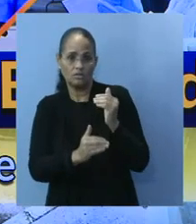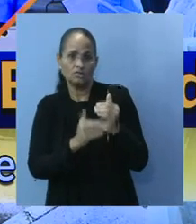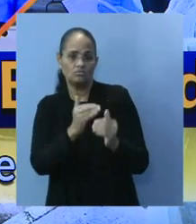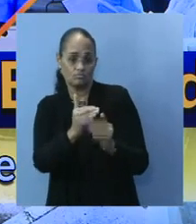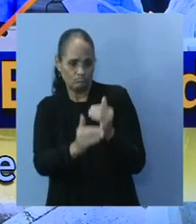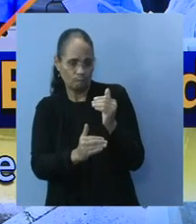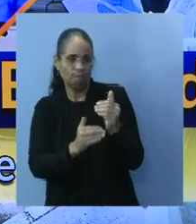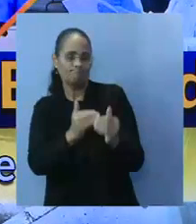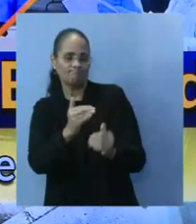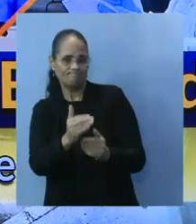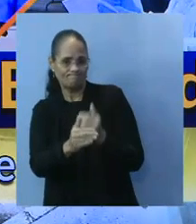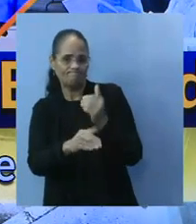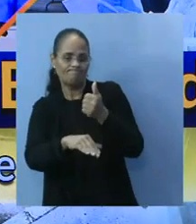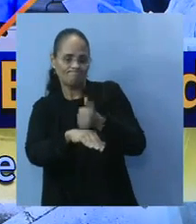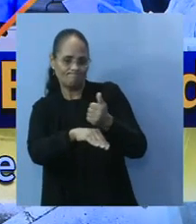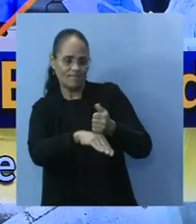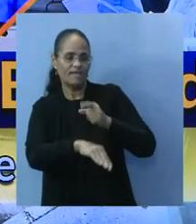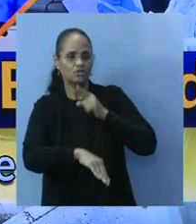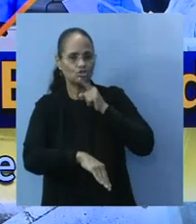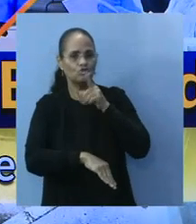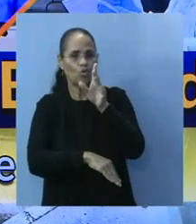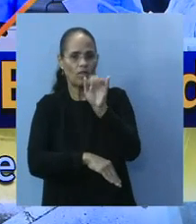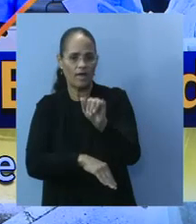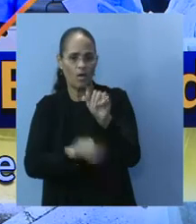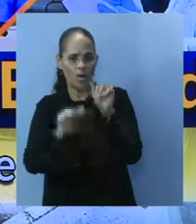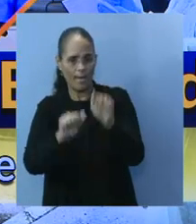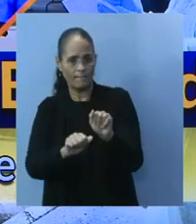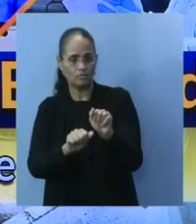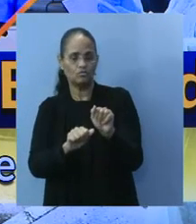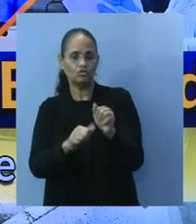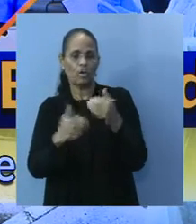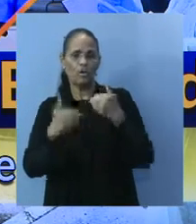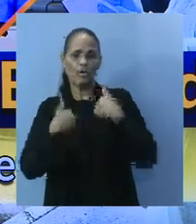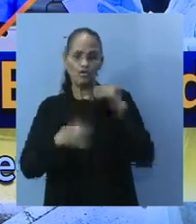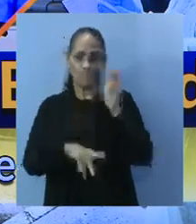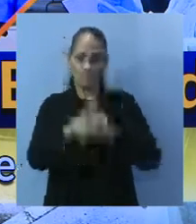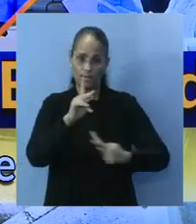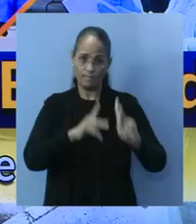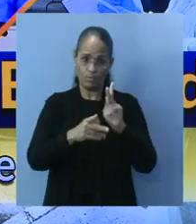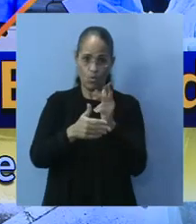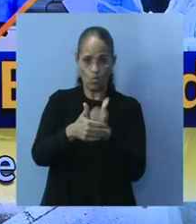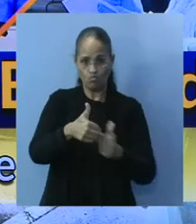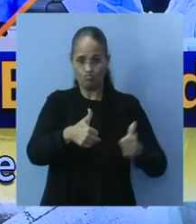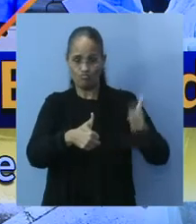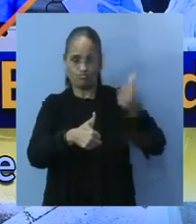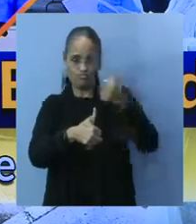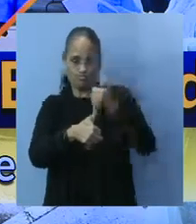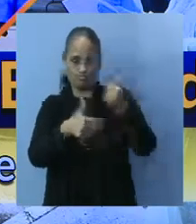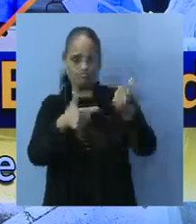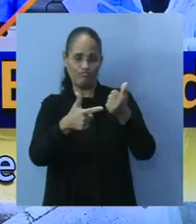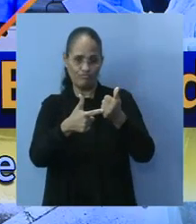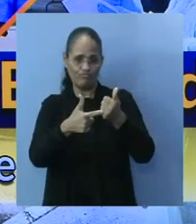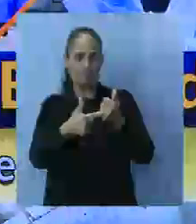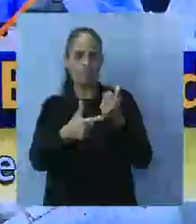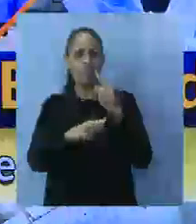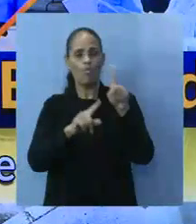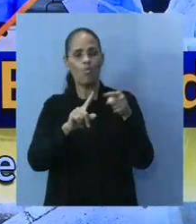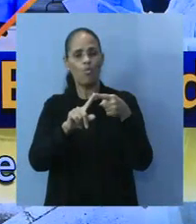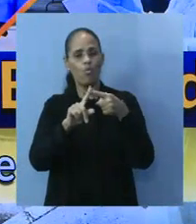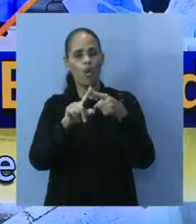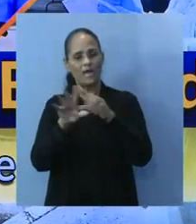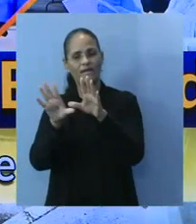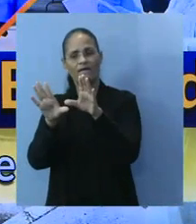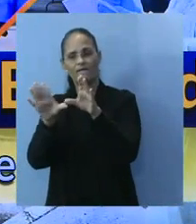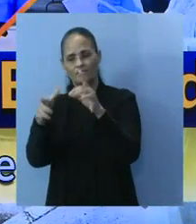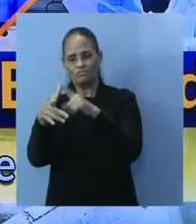process, to assign, and to ensure that we're able to treat the priority groups first. When we are able to move to Phase 2 and to Phase